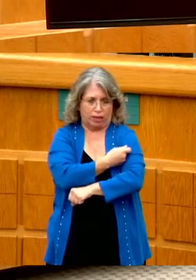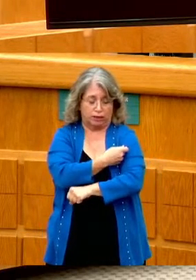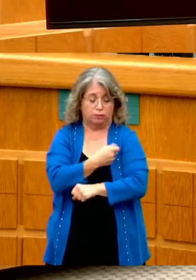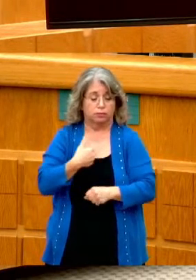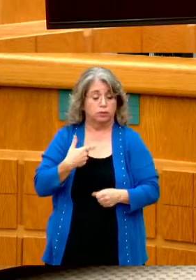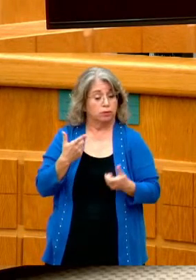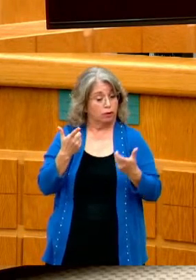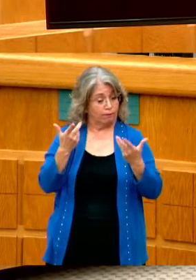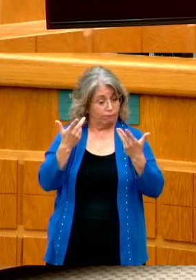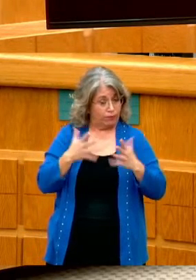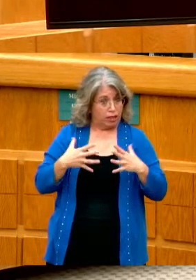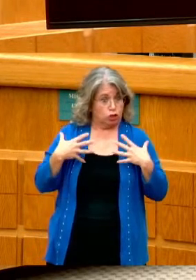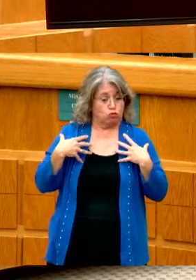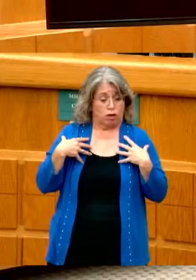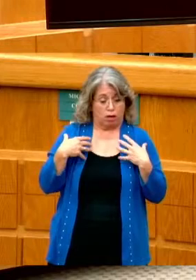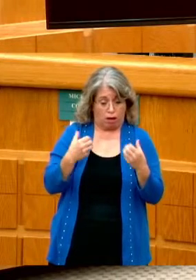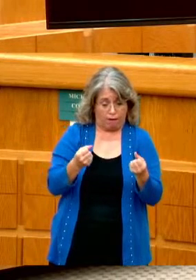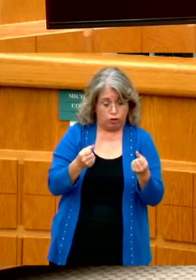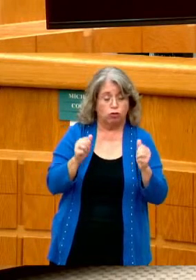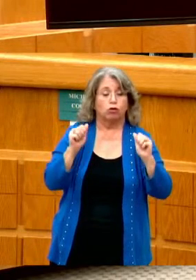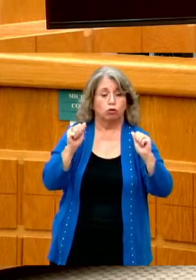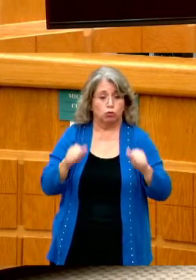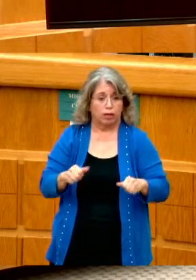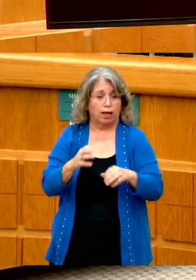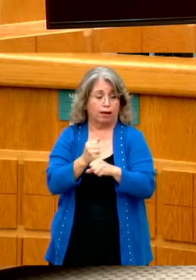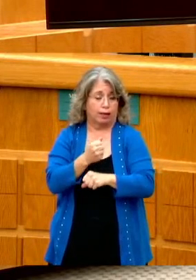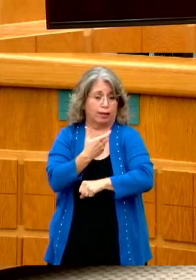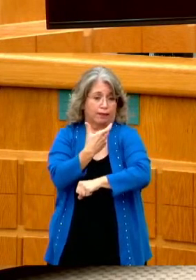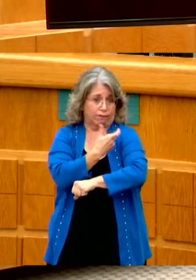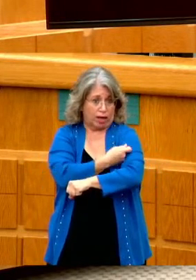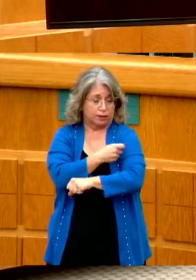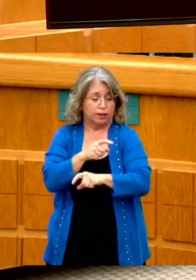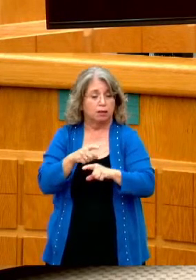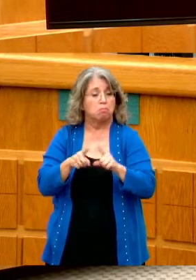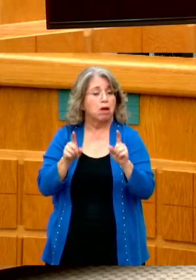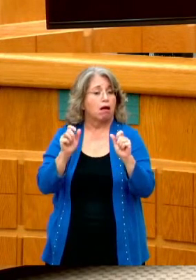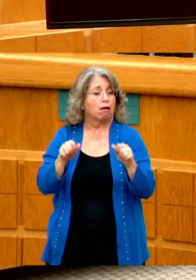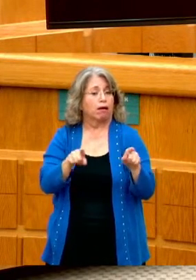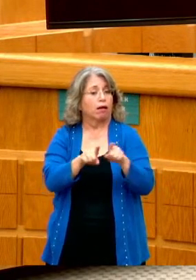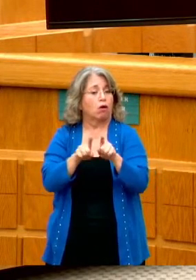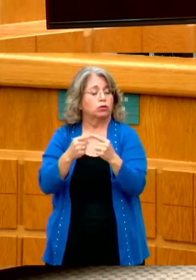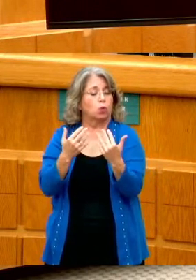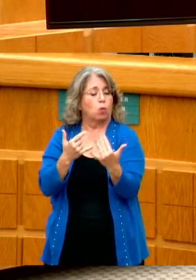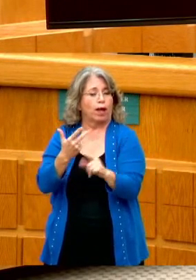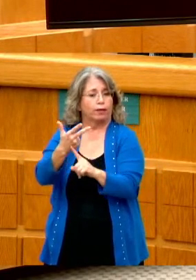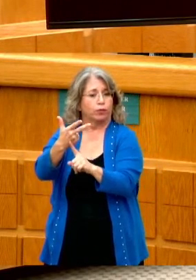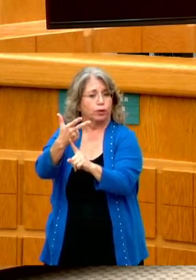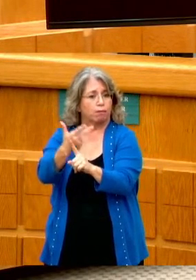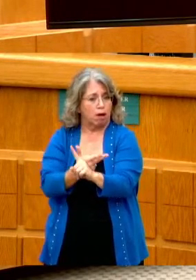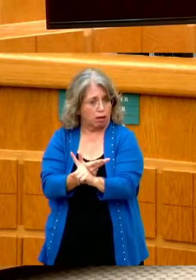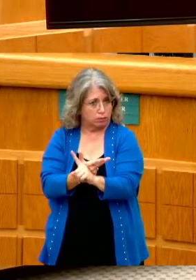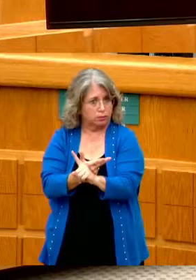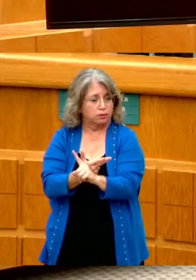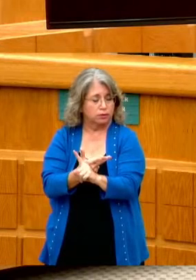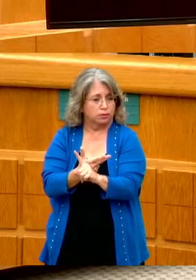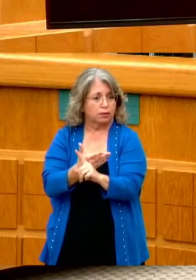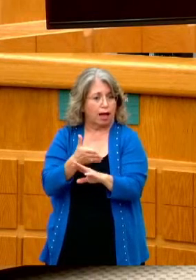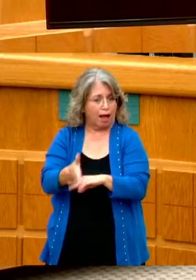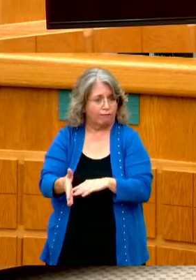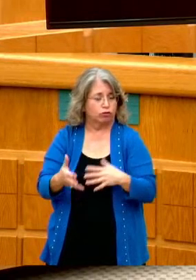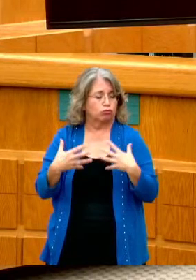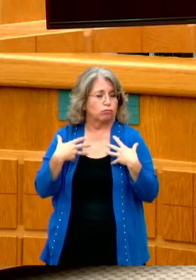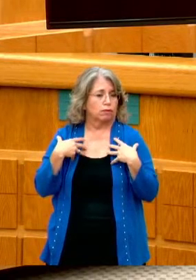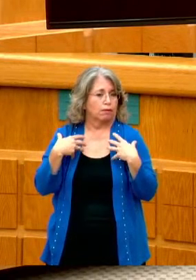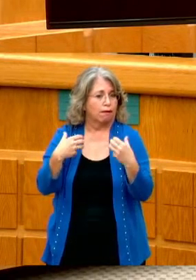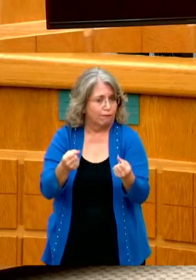recovered, you may receive the vaccine. You can also wait the 3 months after being diagnosed and recovered from COVID-19